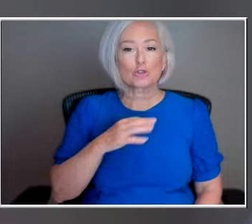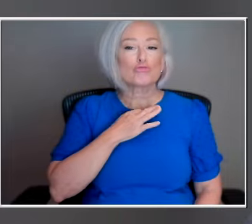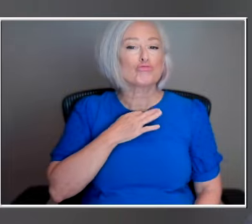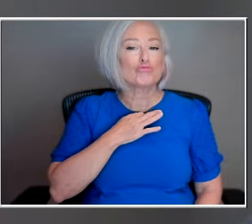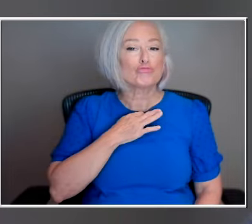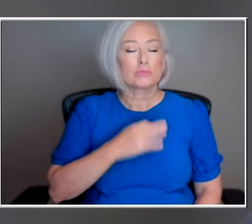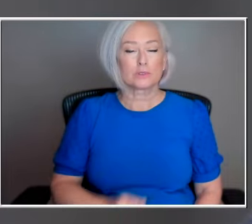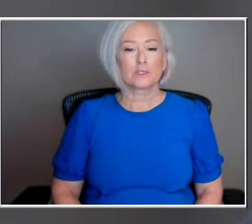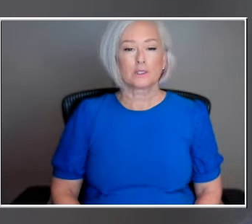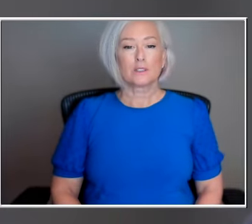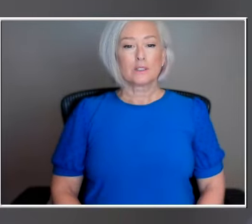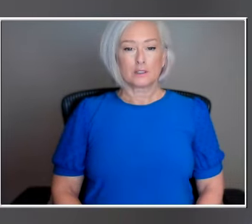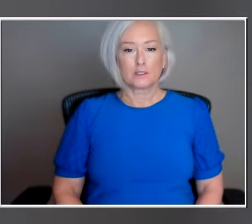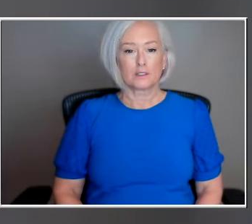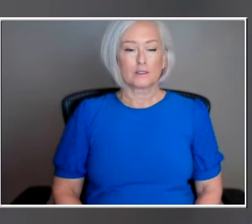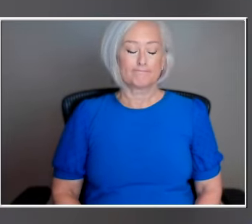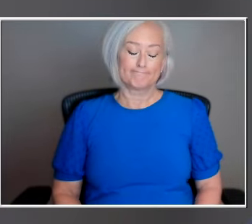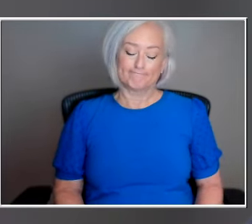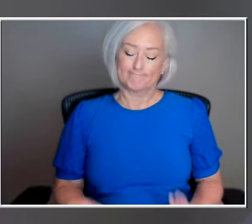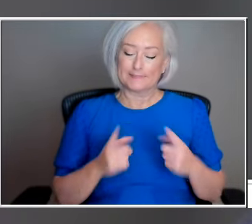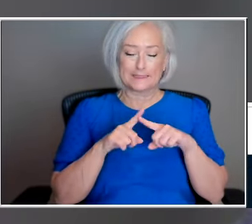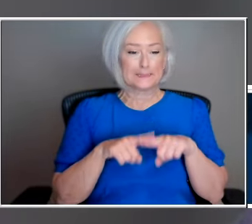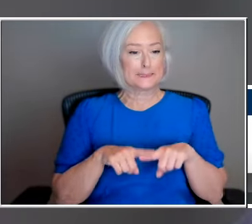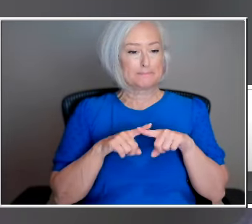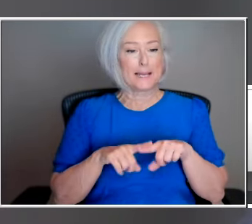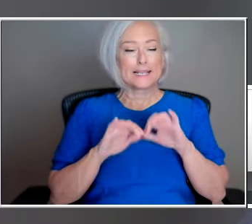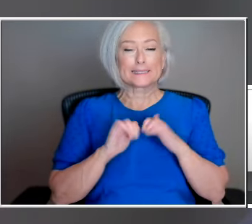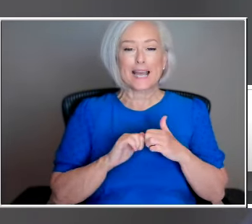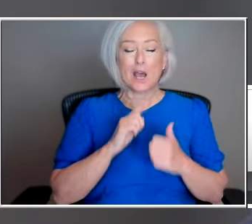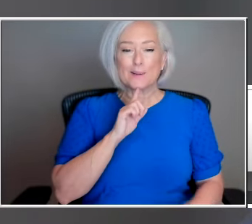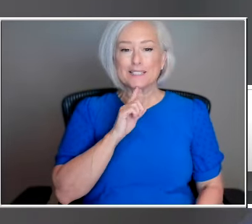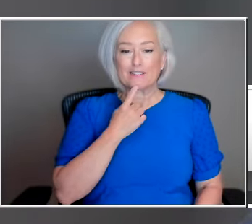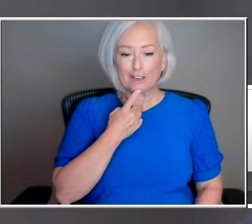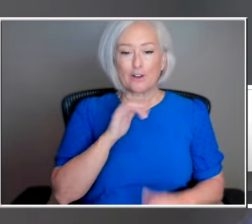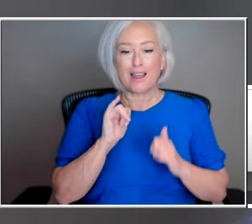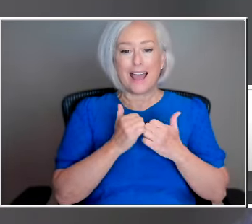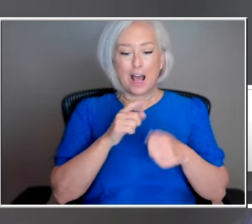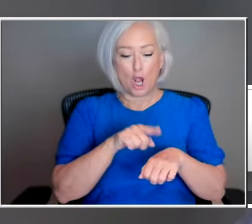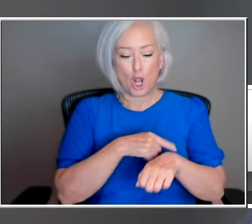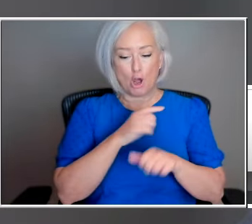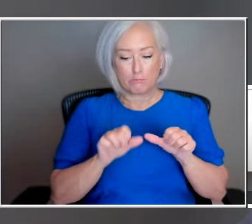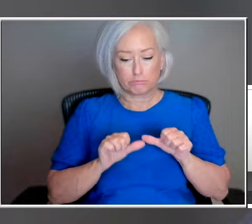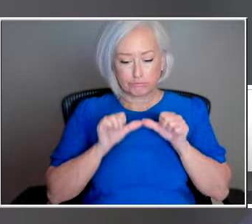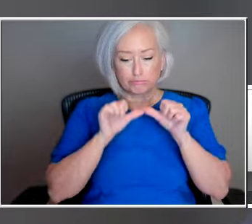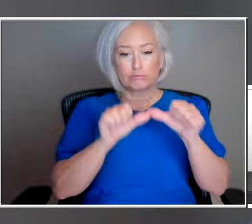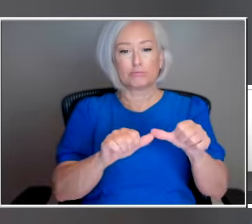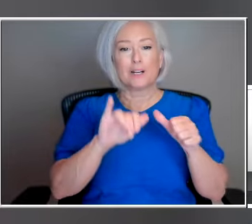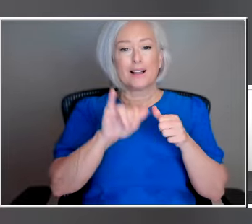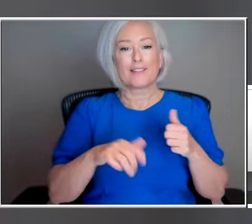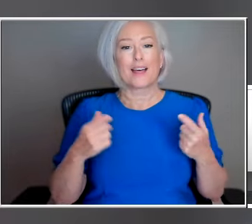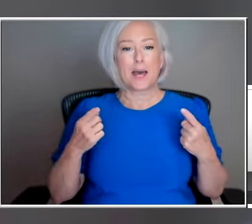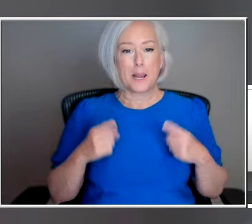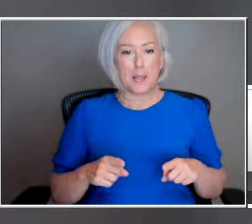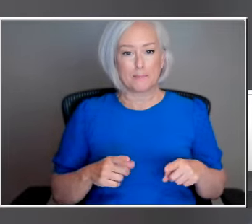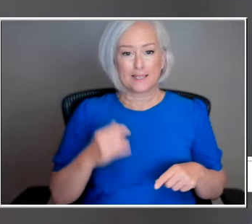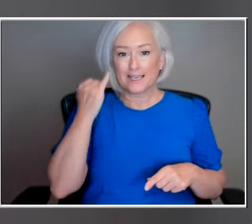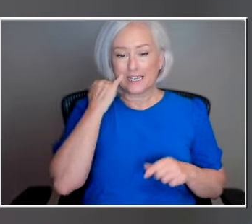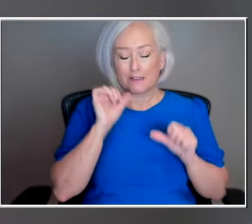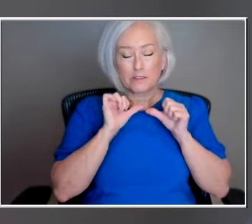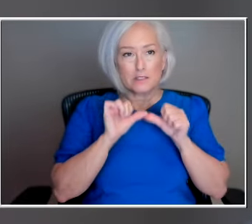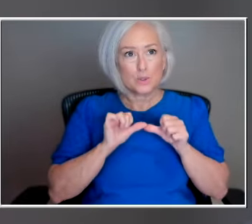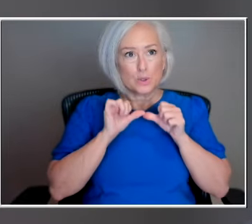Yeah, so I would say it depends on the severity and the duration of reflux. So if it's something that is constant,